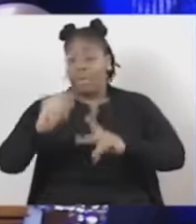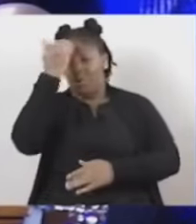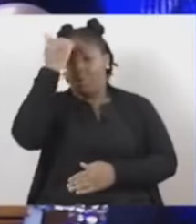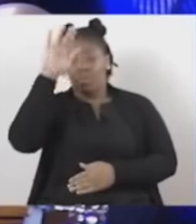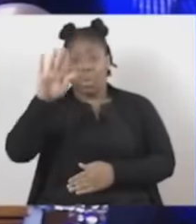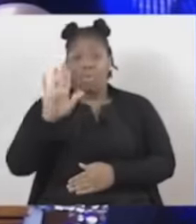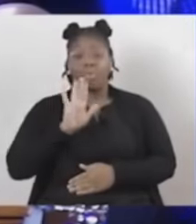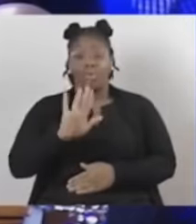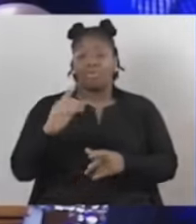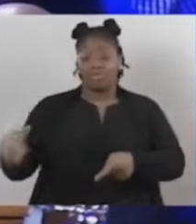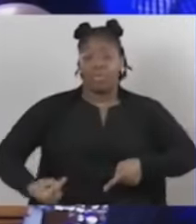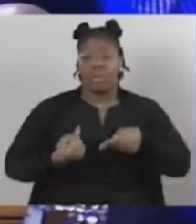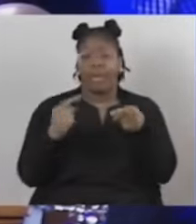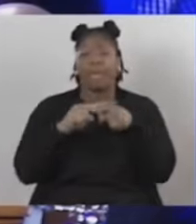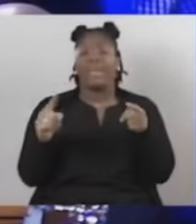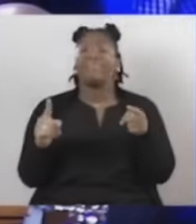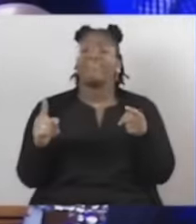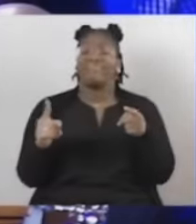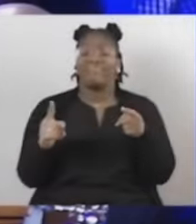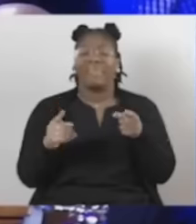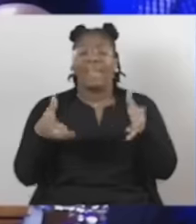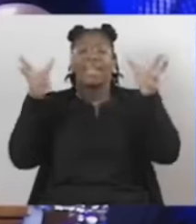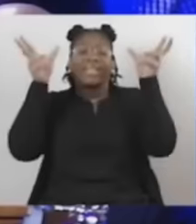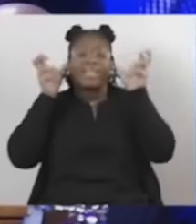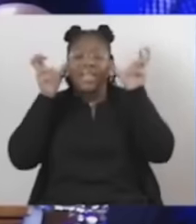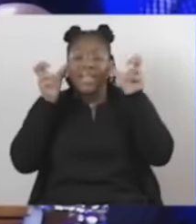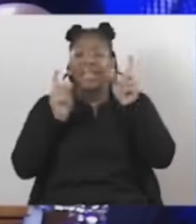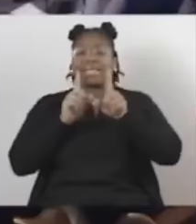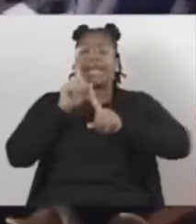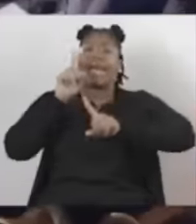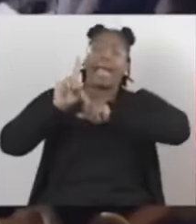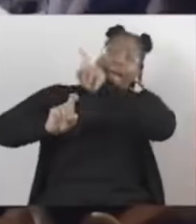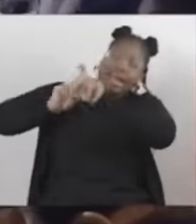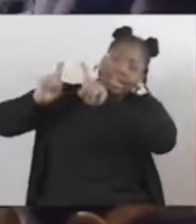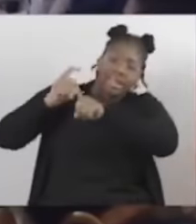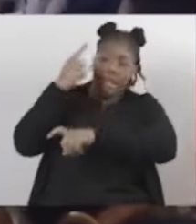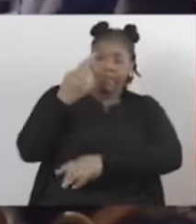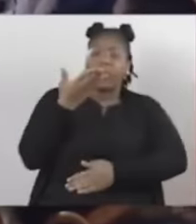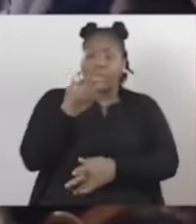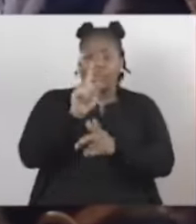reason for why Satan has been asking for you.